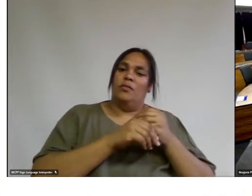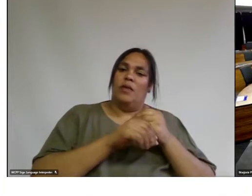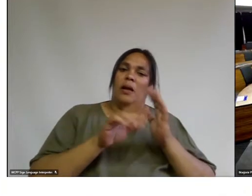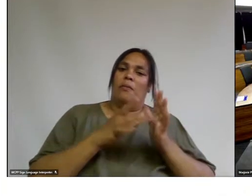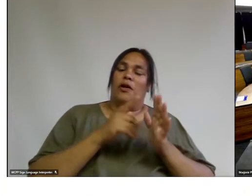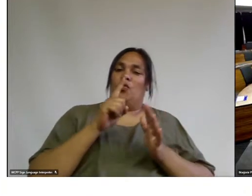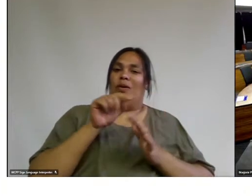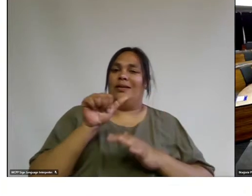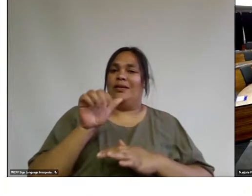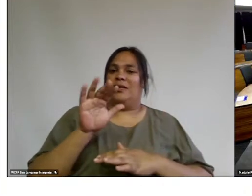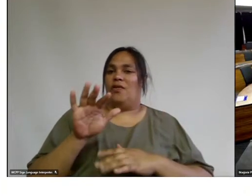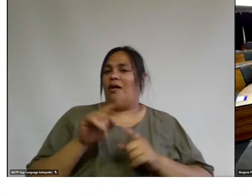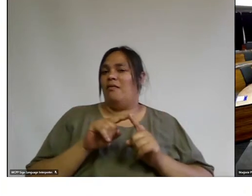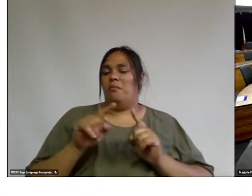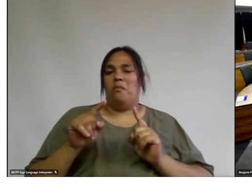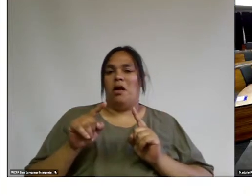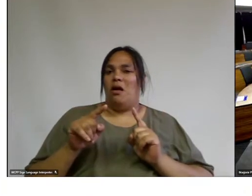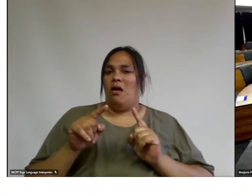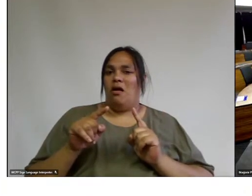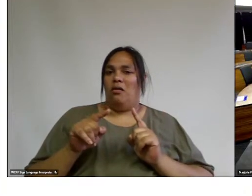165, but it's not